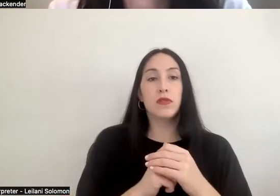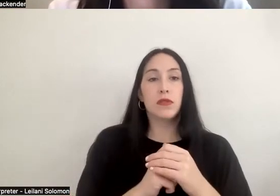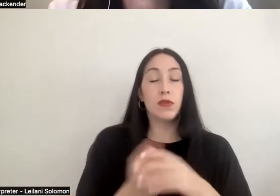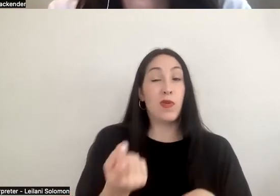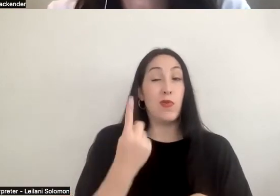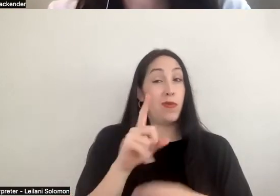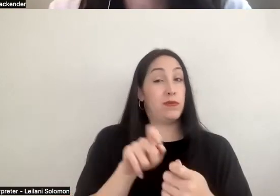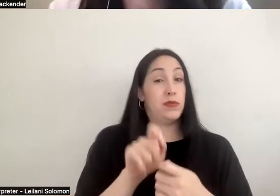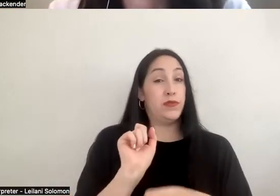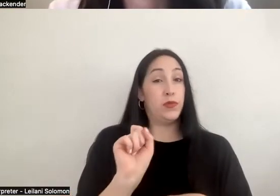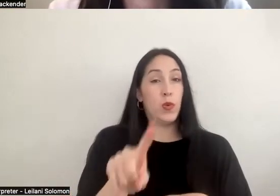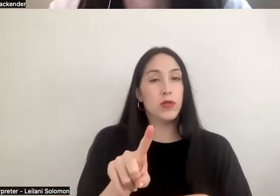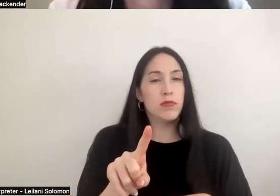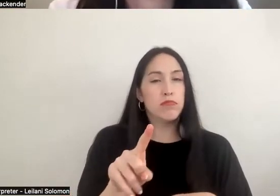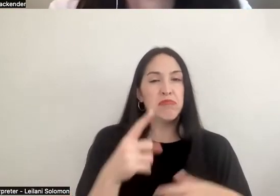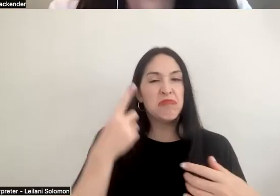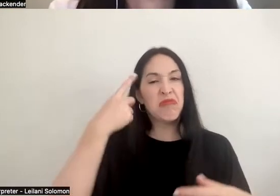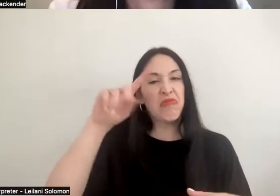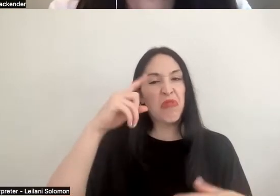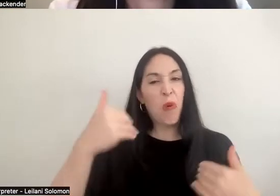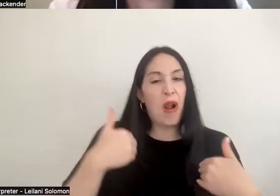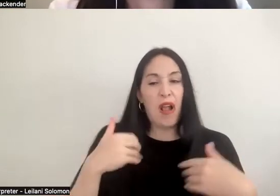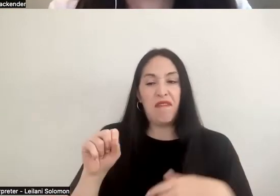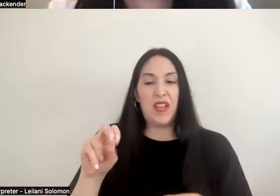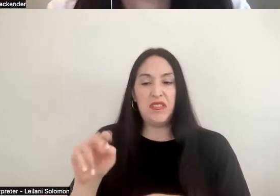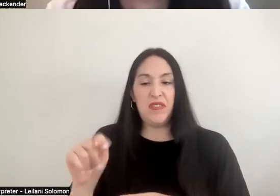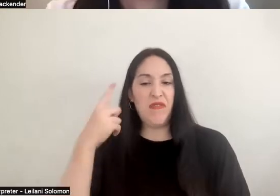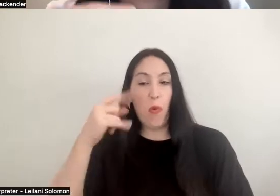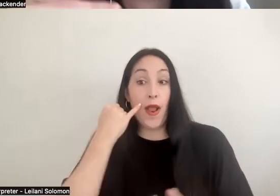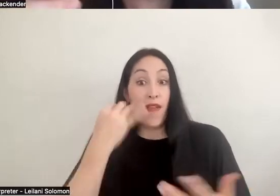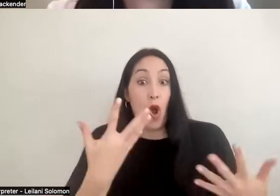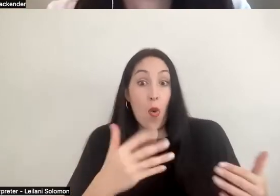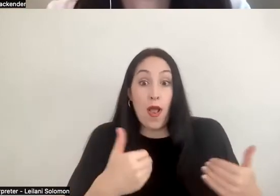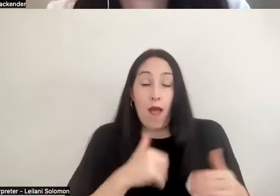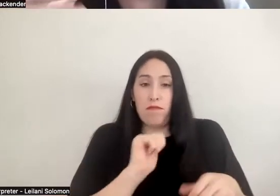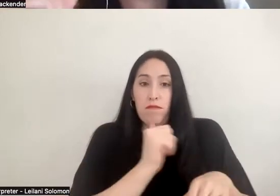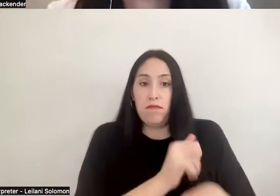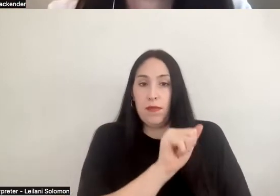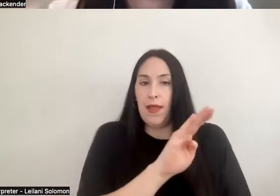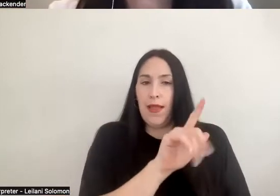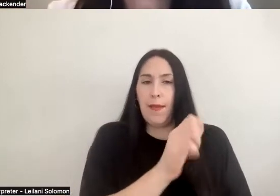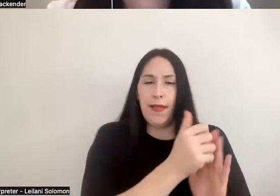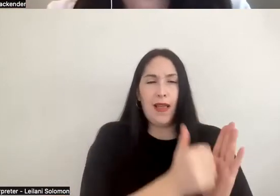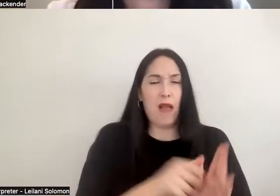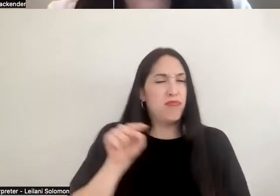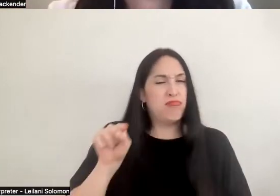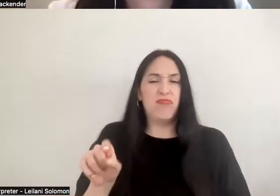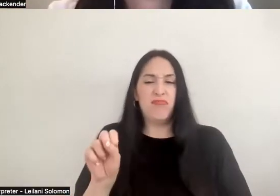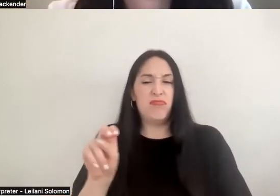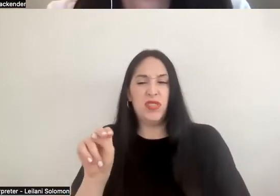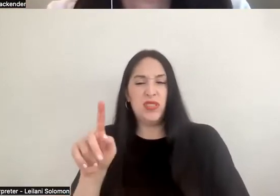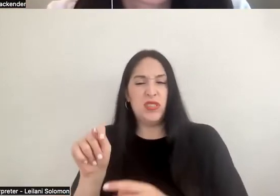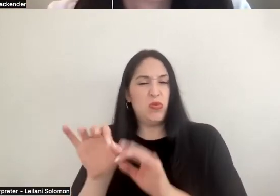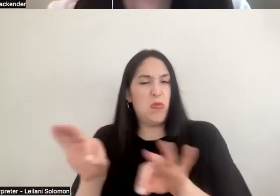question is, why have the trust if you already have an Able United account? Kind of why would you need